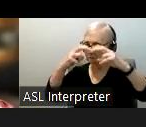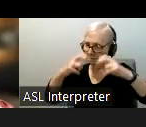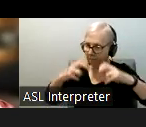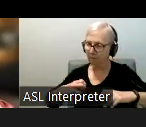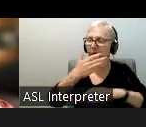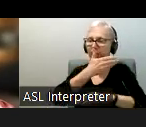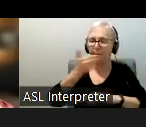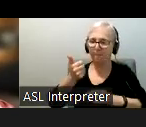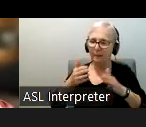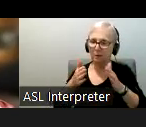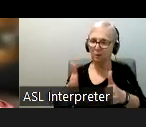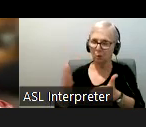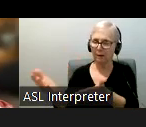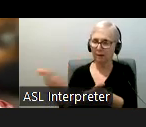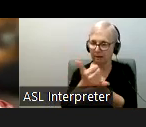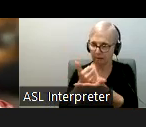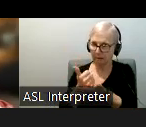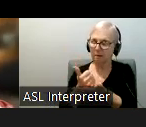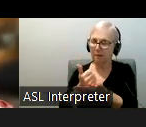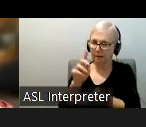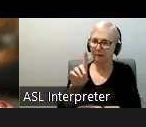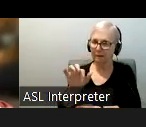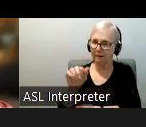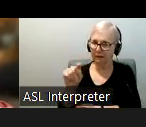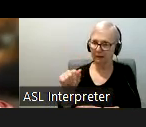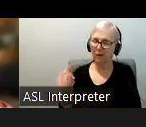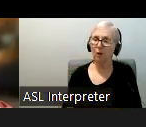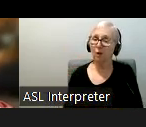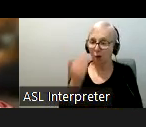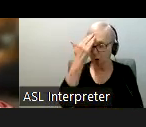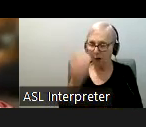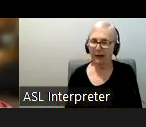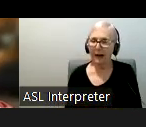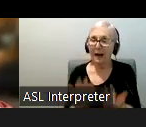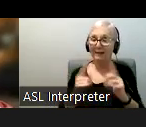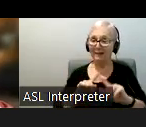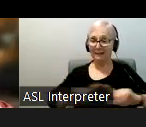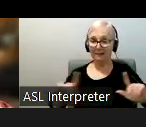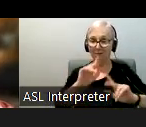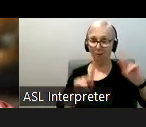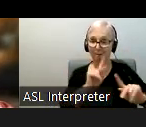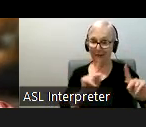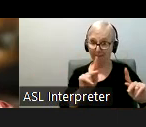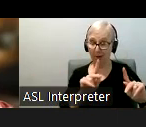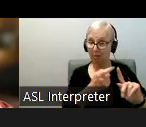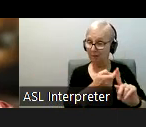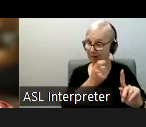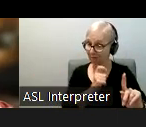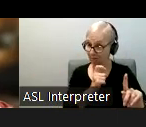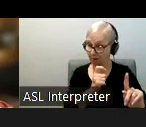data is. Is it more meaningful to reflect how many different people or sources that may have come from? Or is